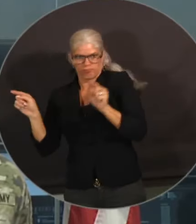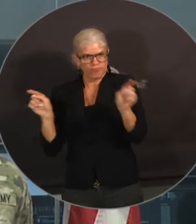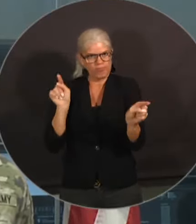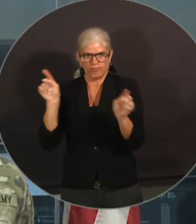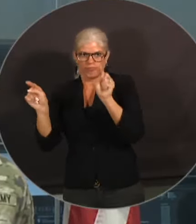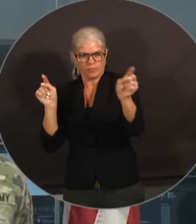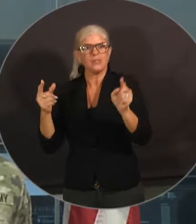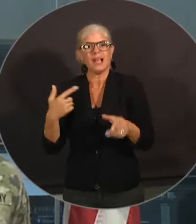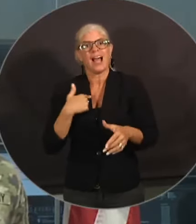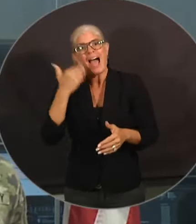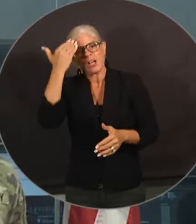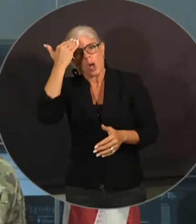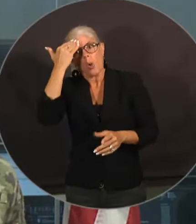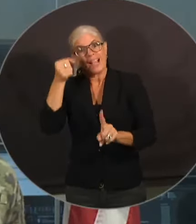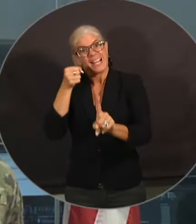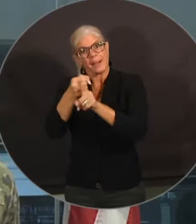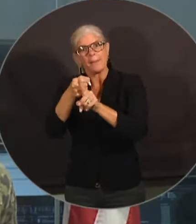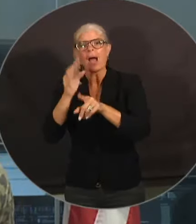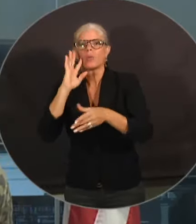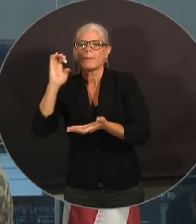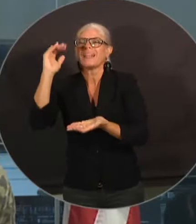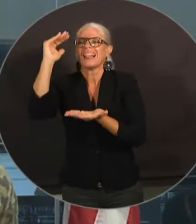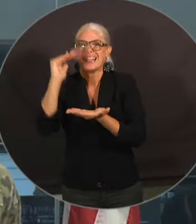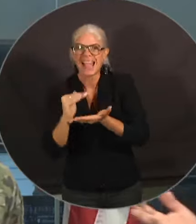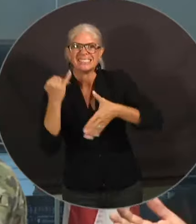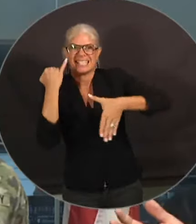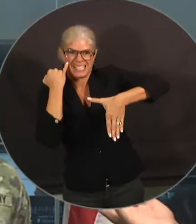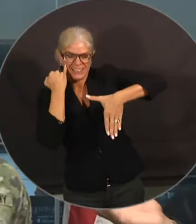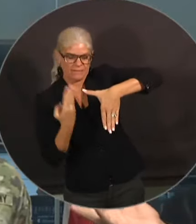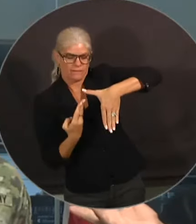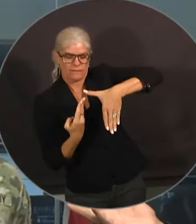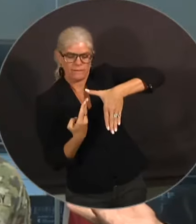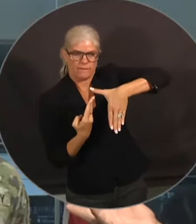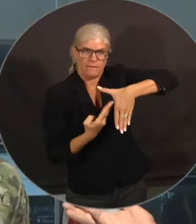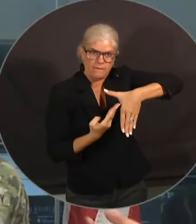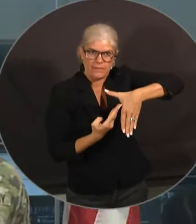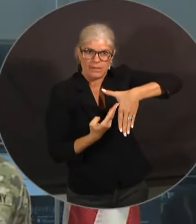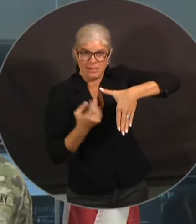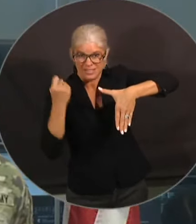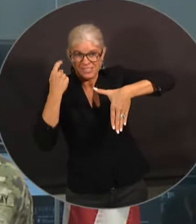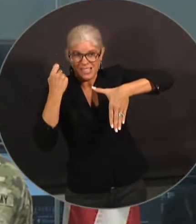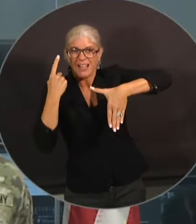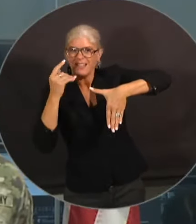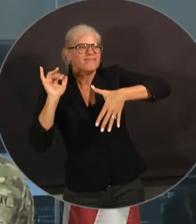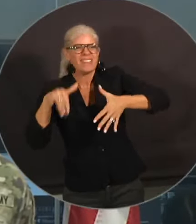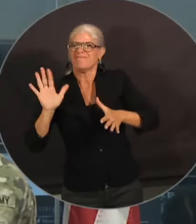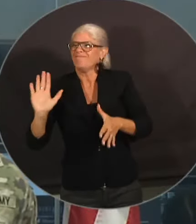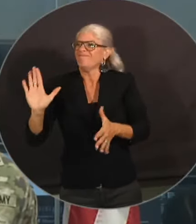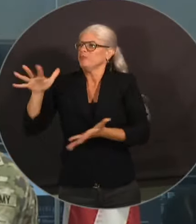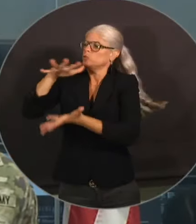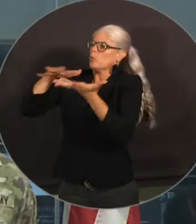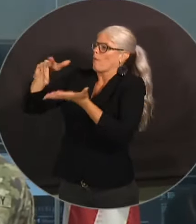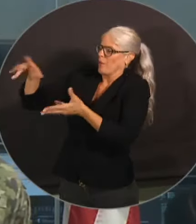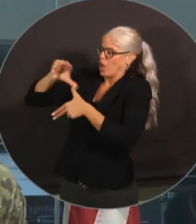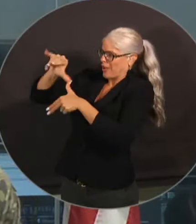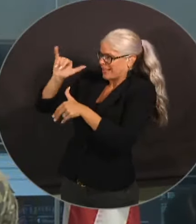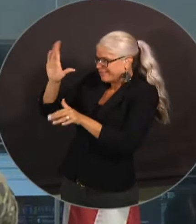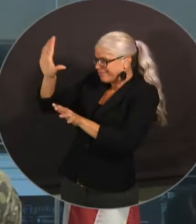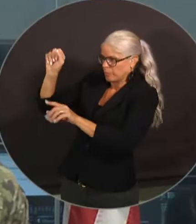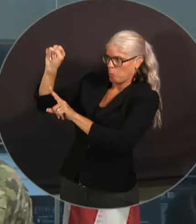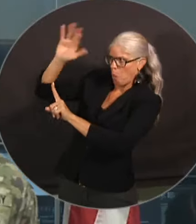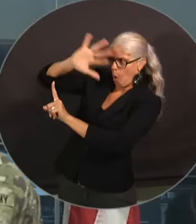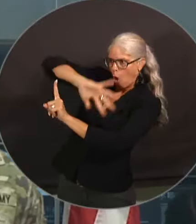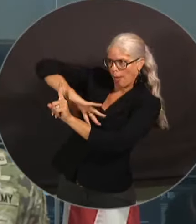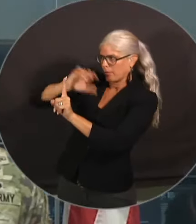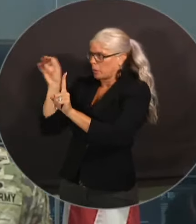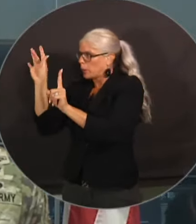the impacts would be less than what the track was yesterday, because it has to be. That's just the way these storms work. Yes. I'm wondering what the